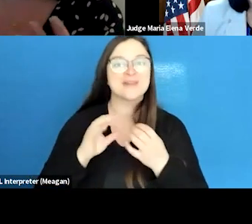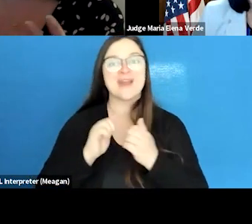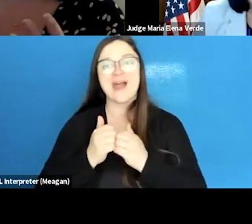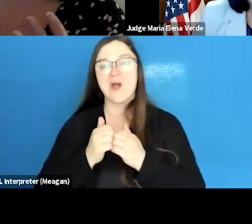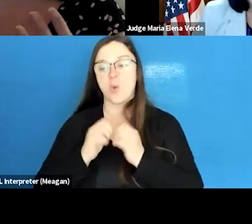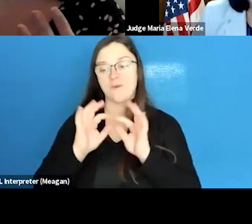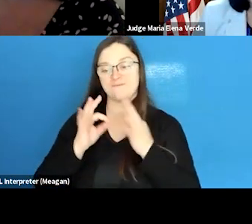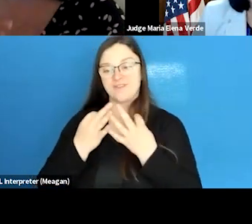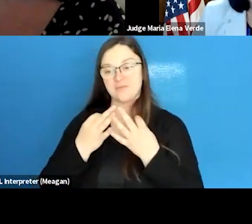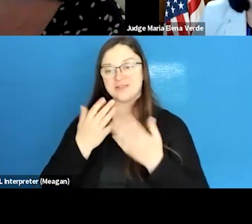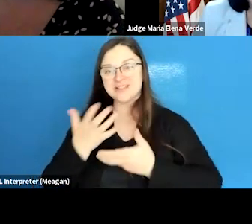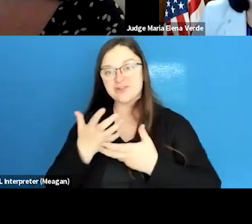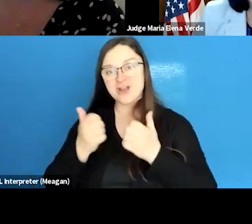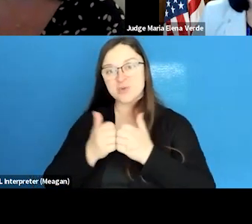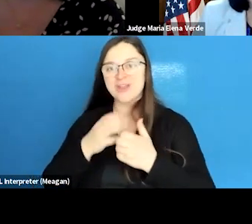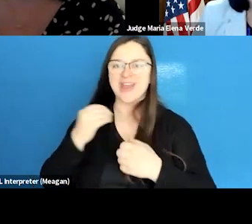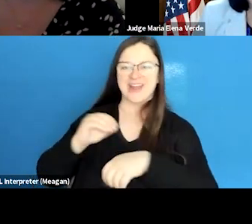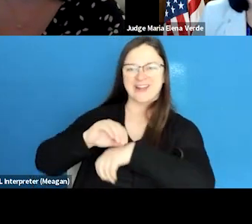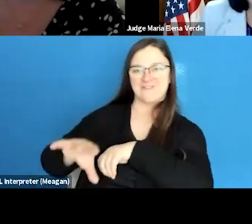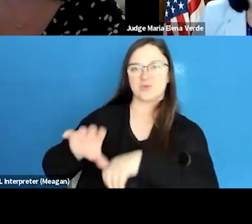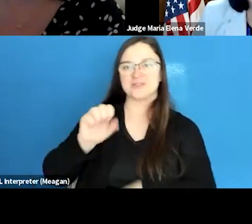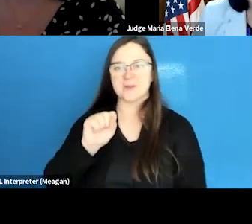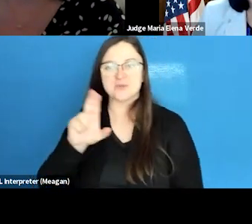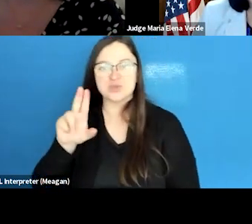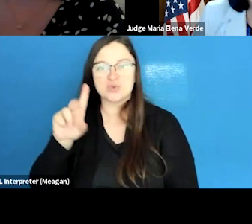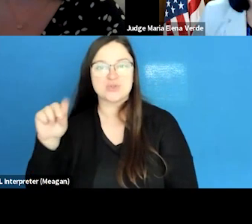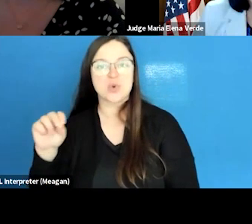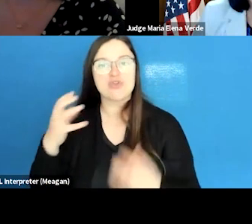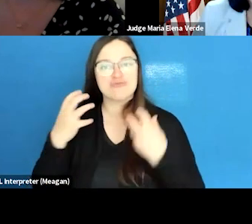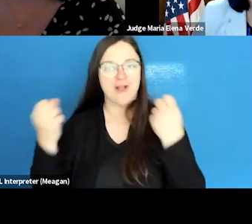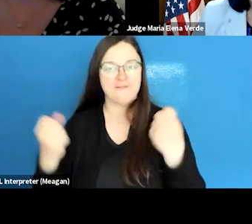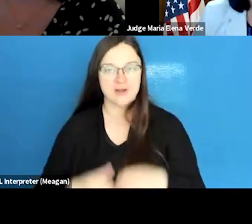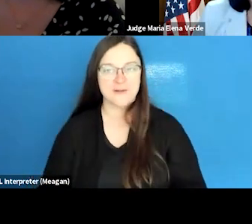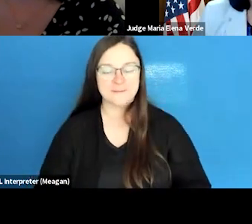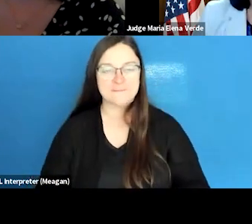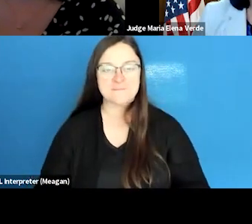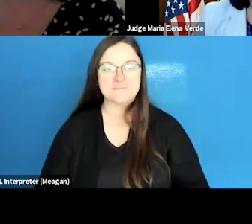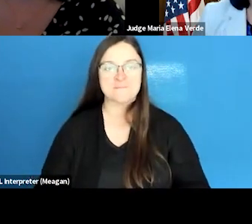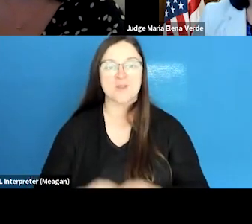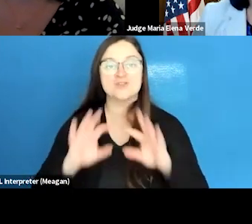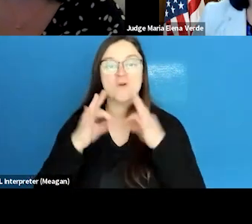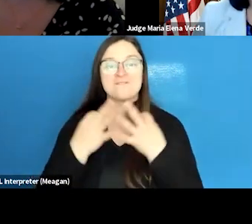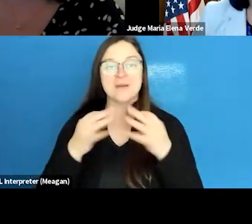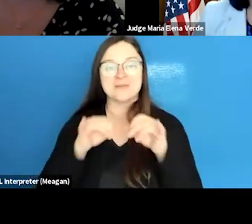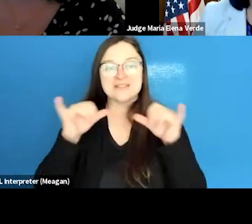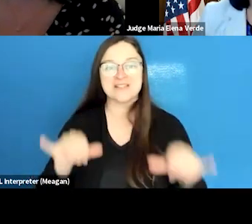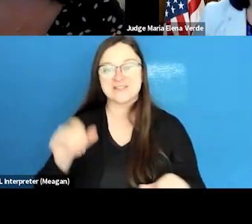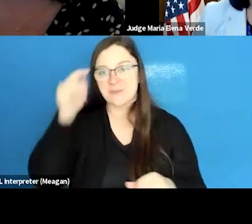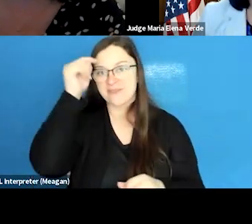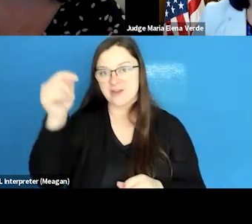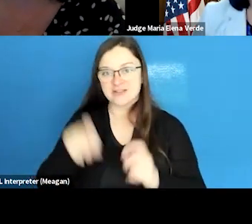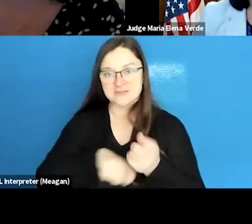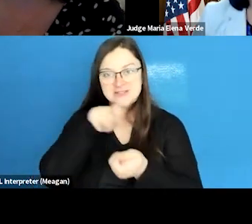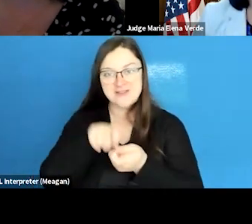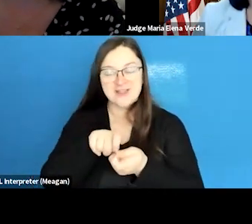with and influence substance use disorder recovery. So family systems theory specifically tells us